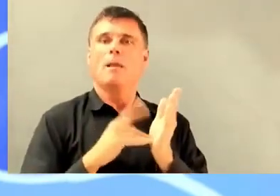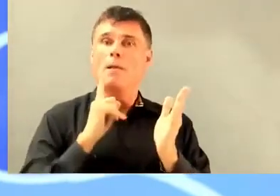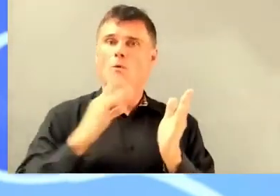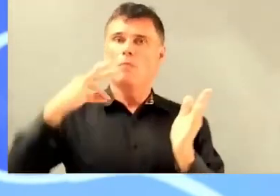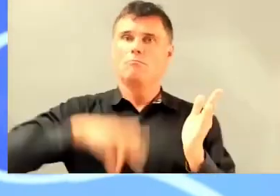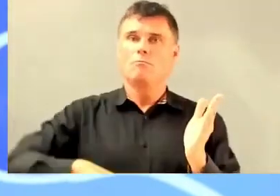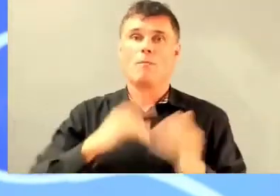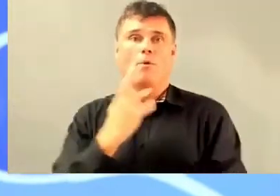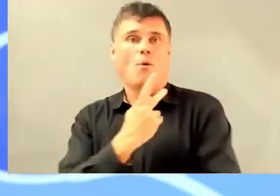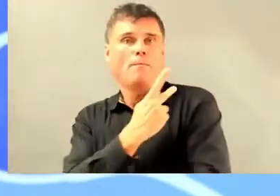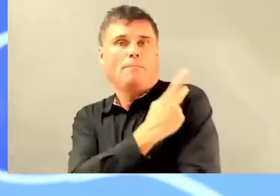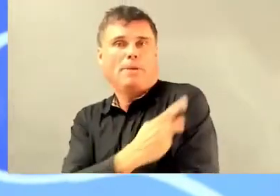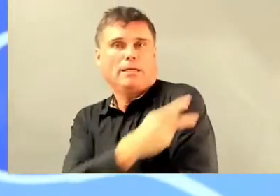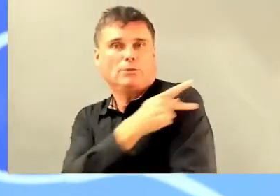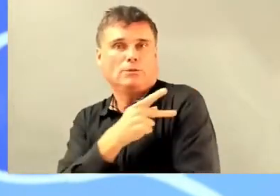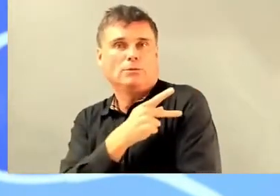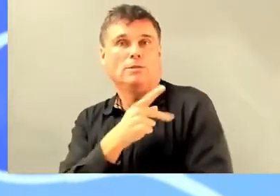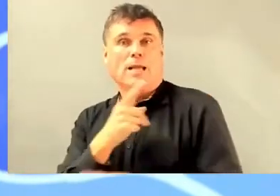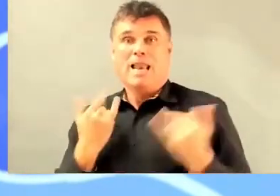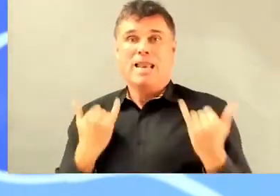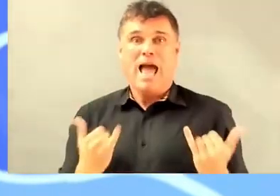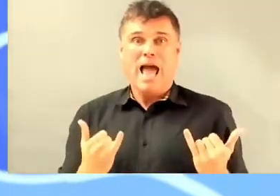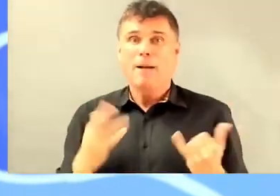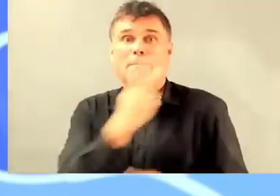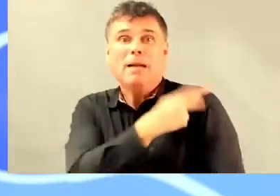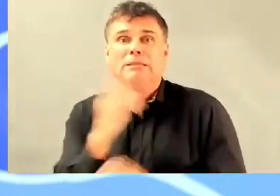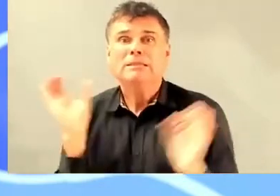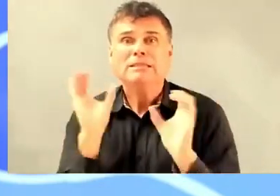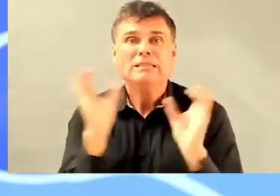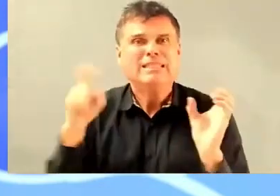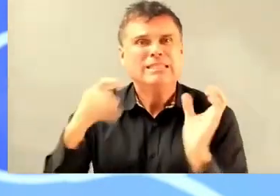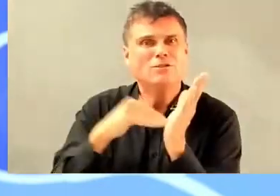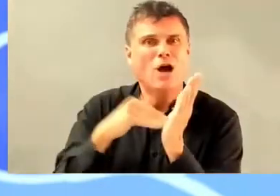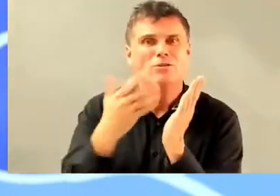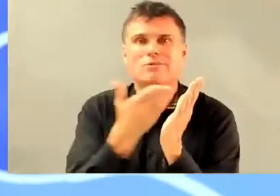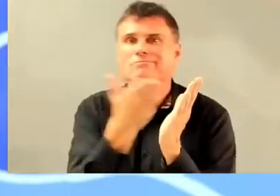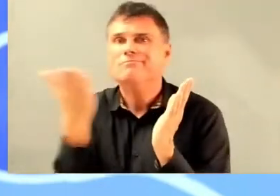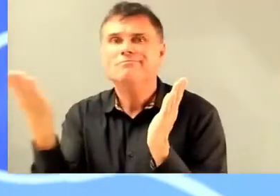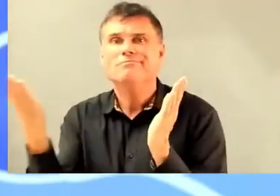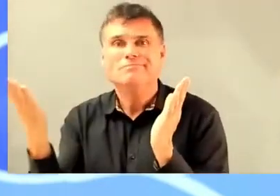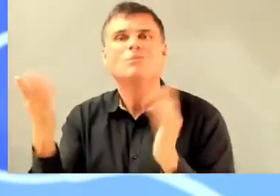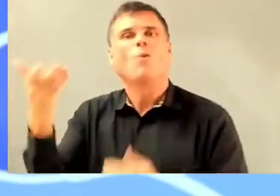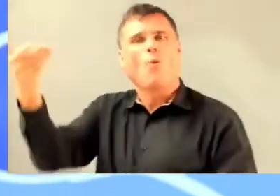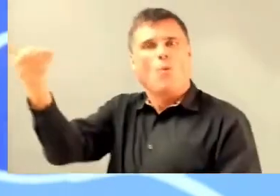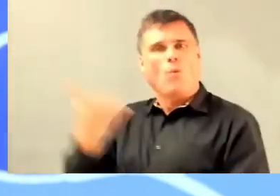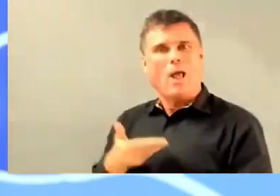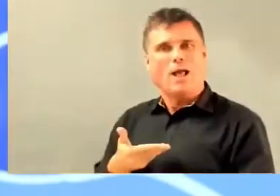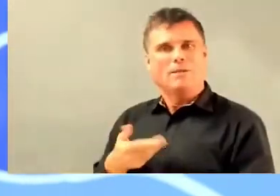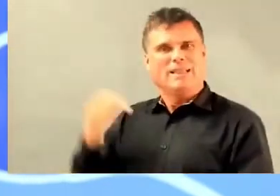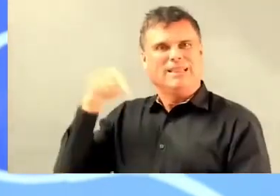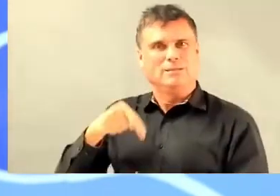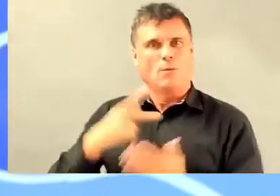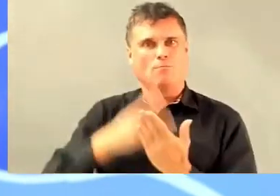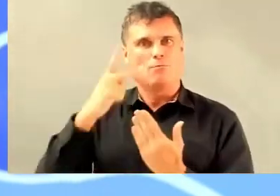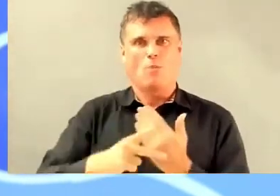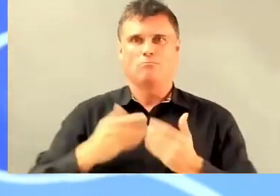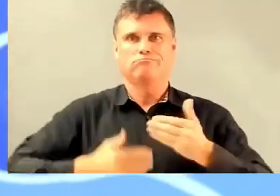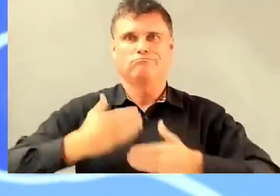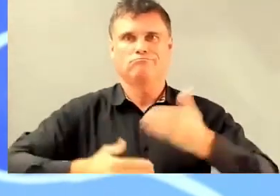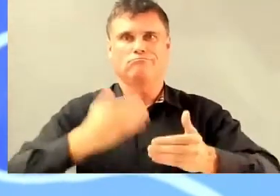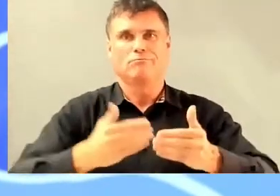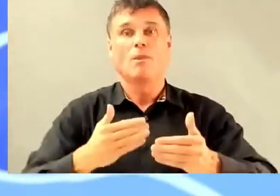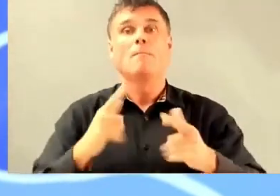to take care of them now. We welcome this component of a much larger action plan to address challenges with family